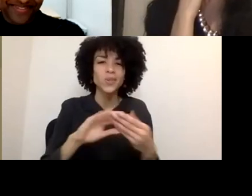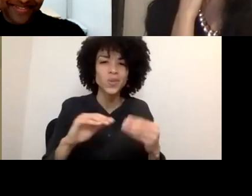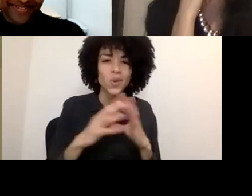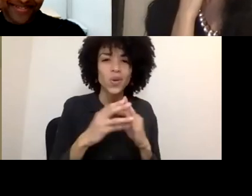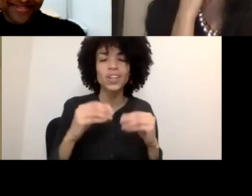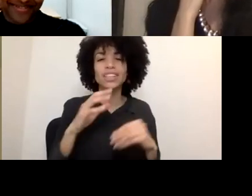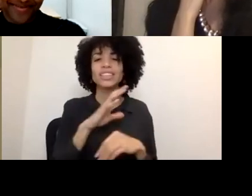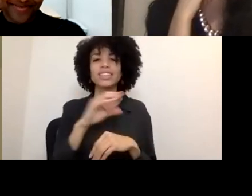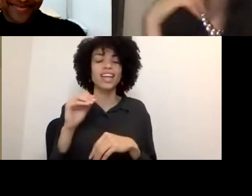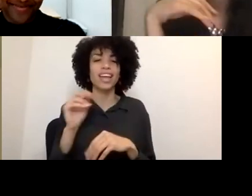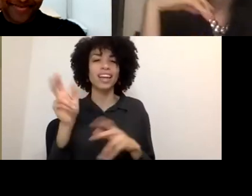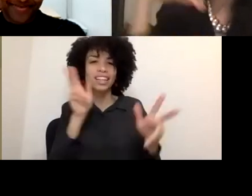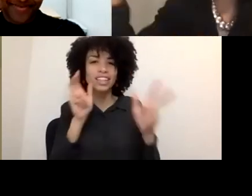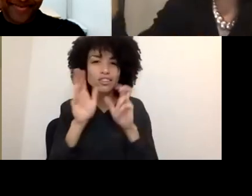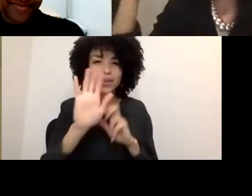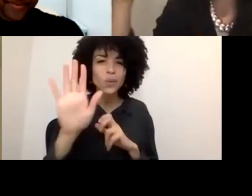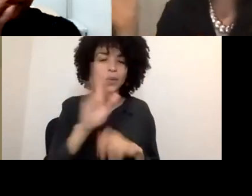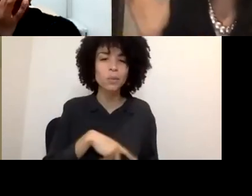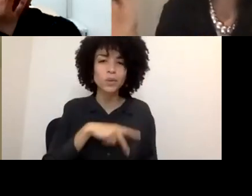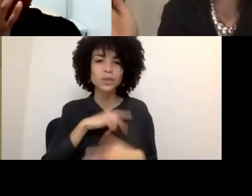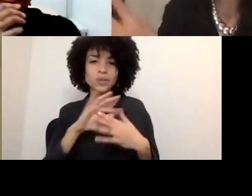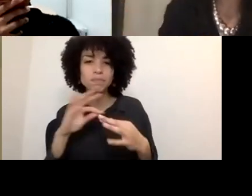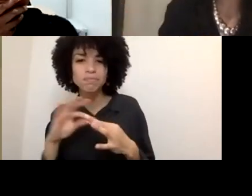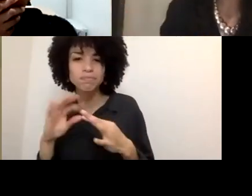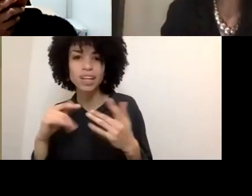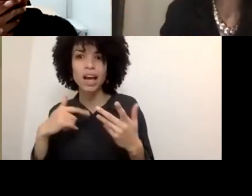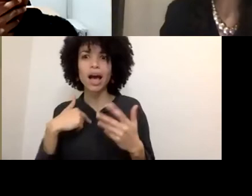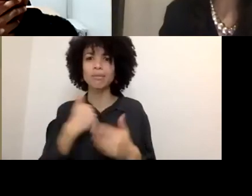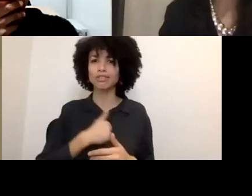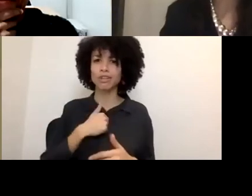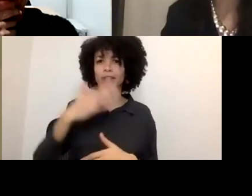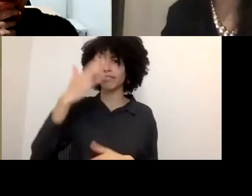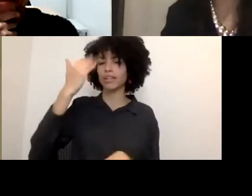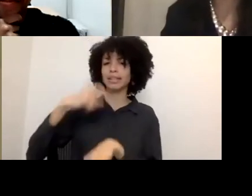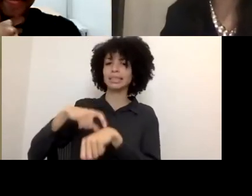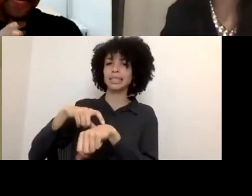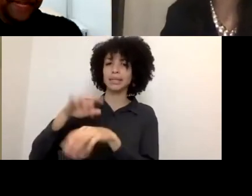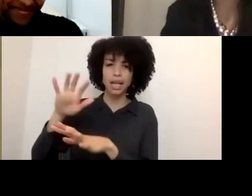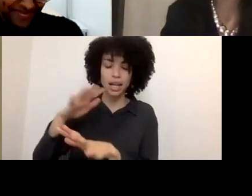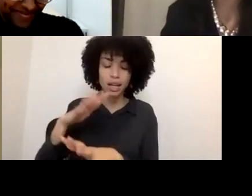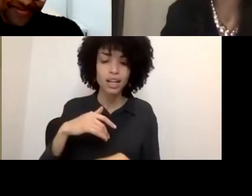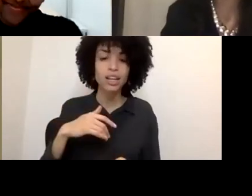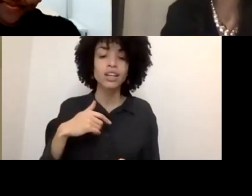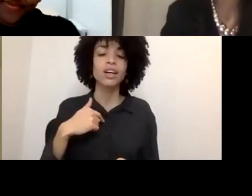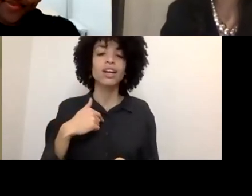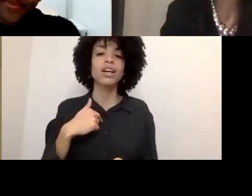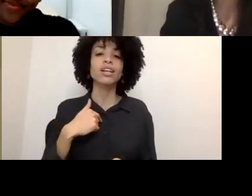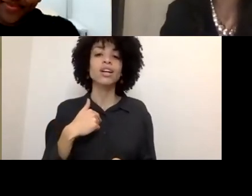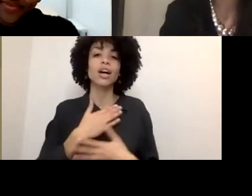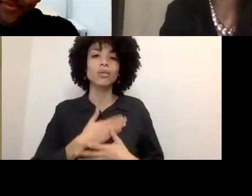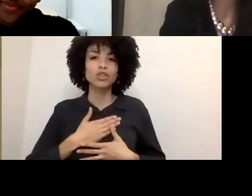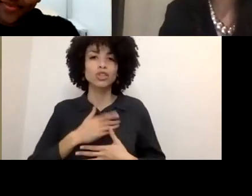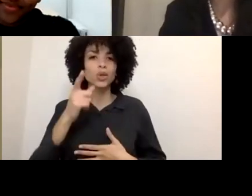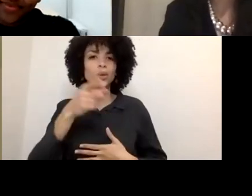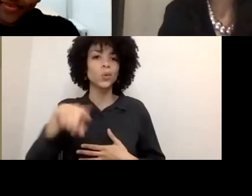is just, I'm forgetting my sense of time, actually. So that was very transporting. And I just appreciate the level of